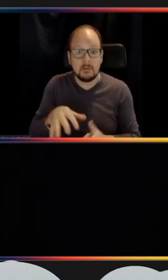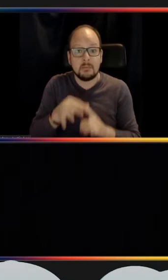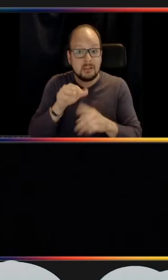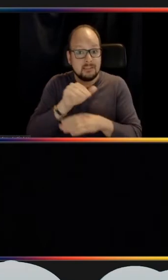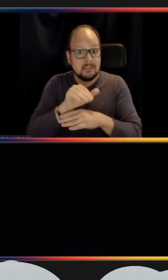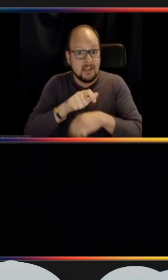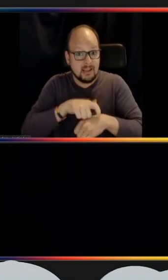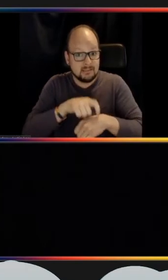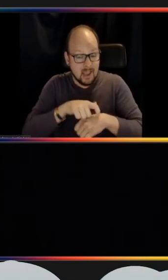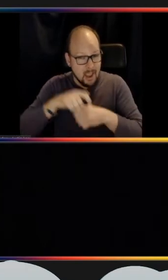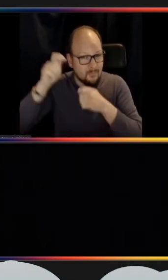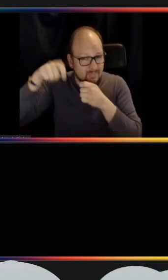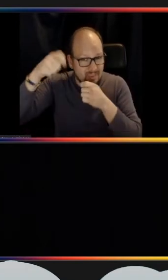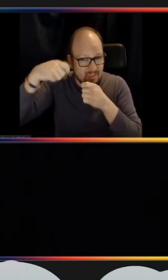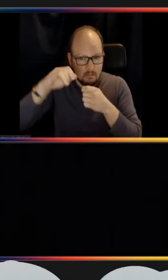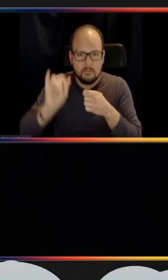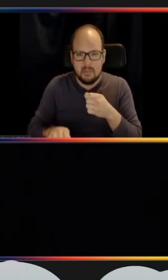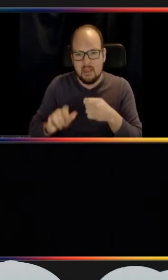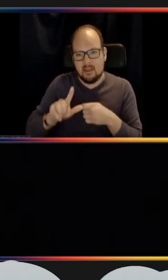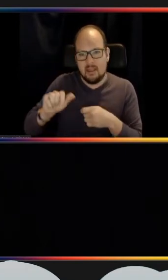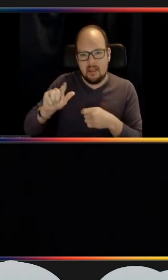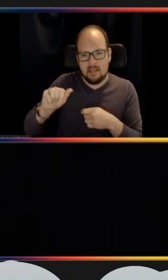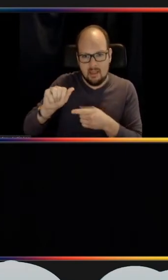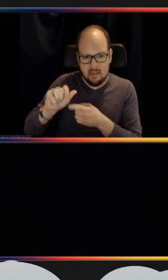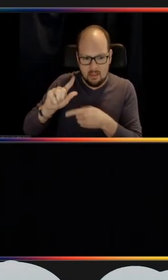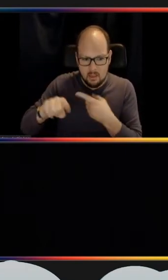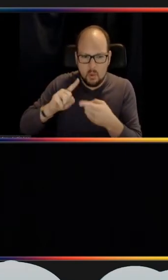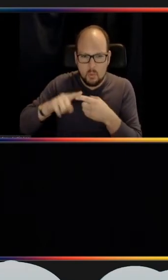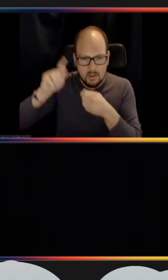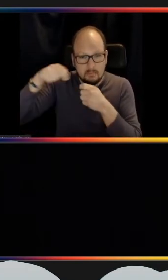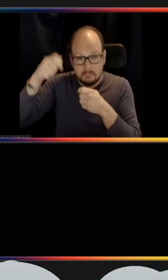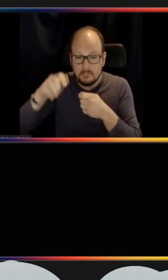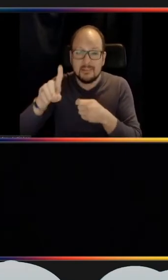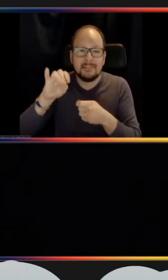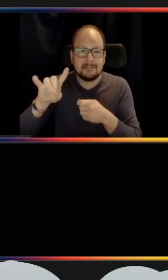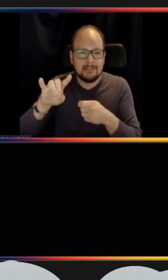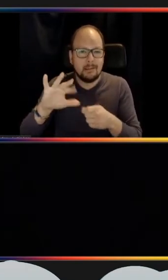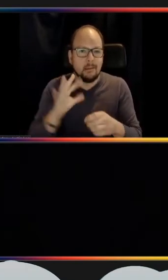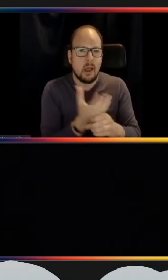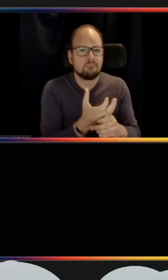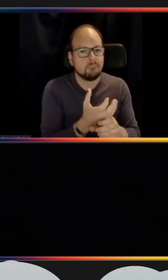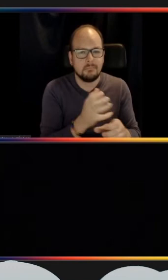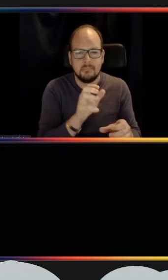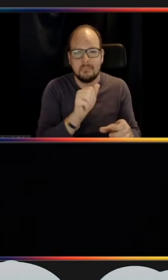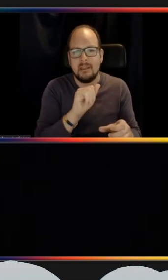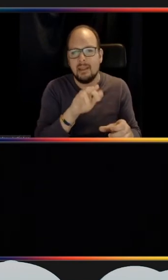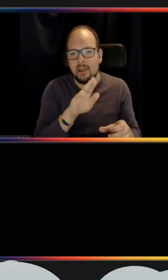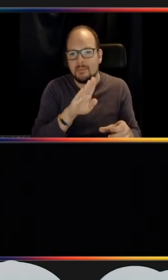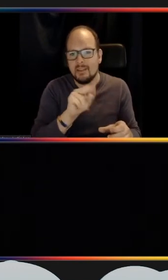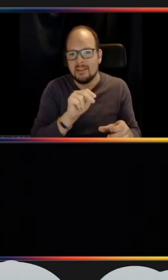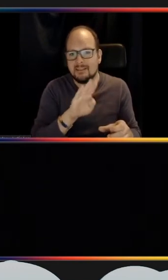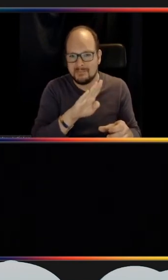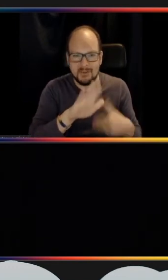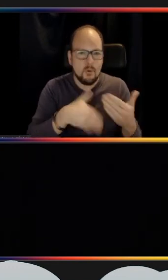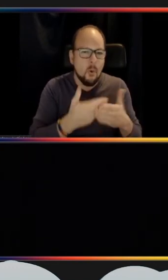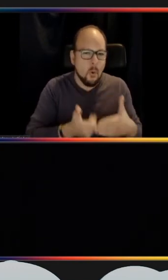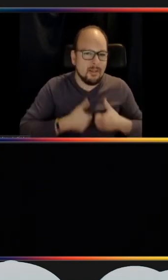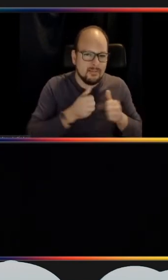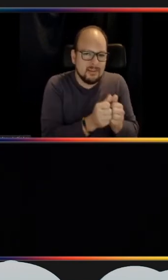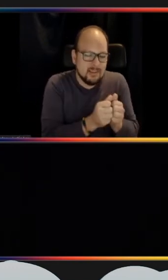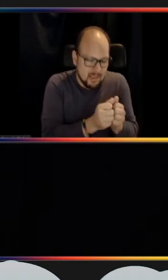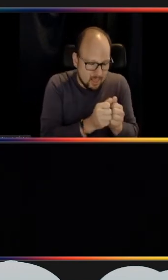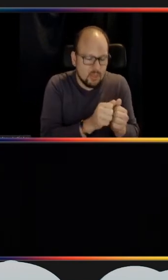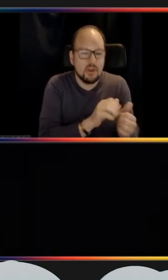were doing night shoots a little bit outside of LA. So we got to all get an Airbnb and like all live together. And we would like come home at 7